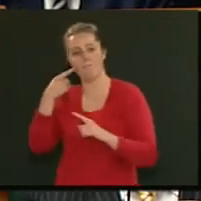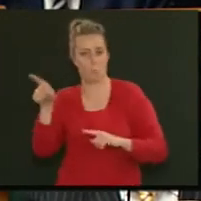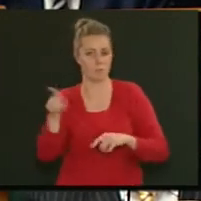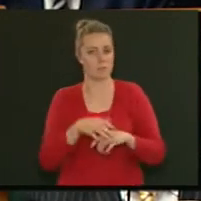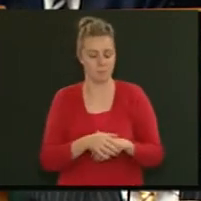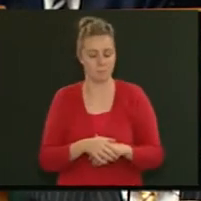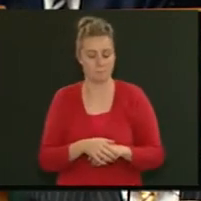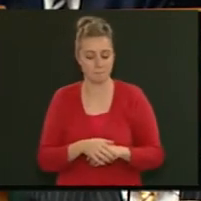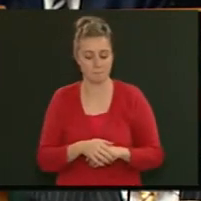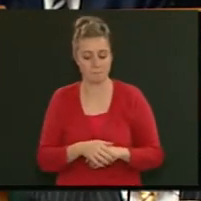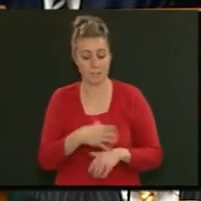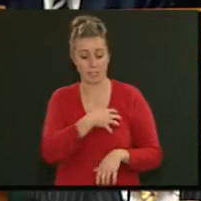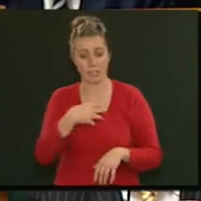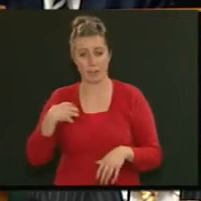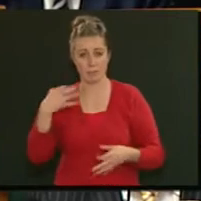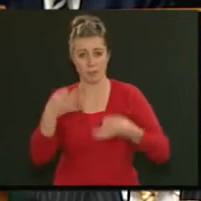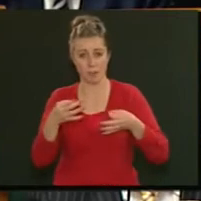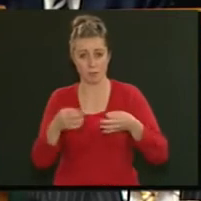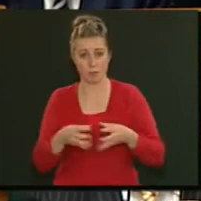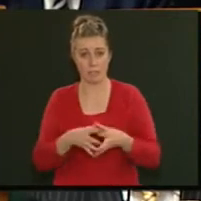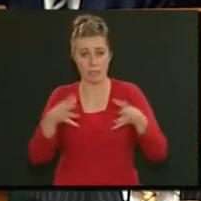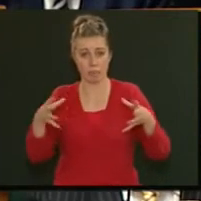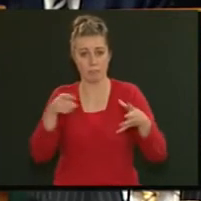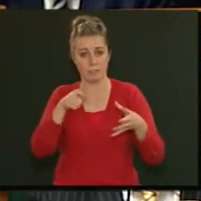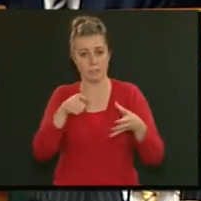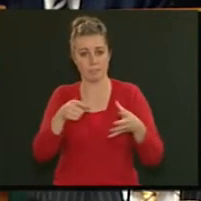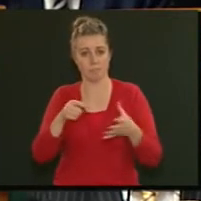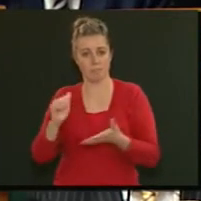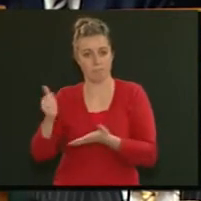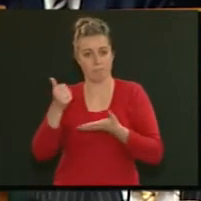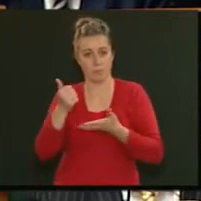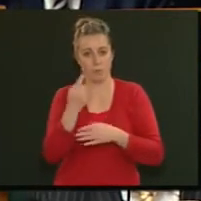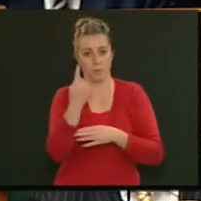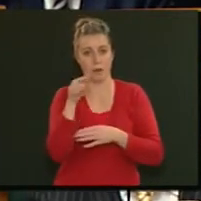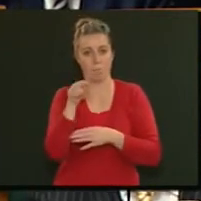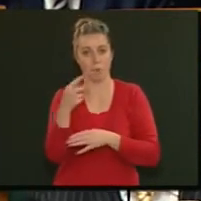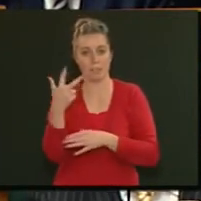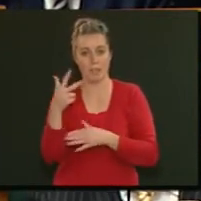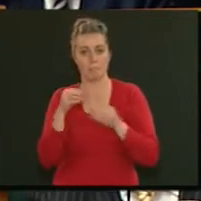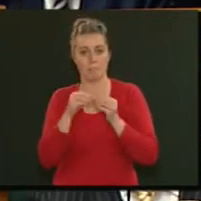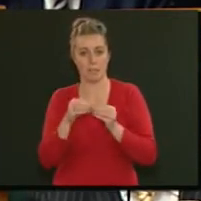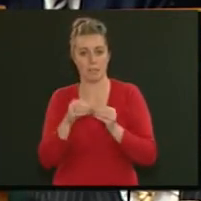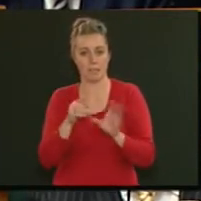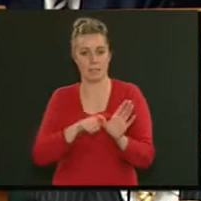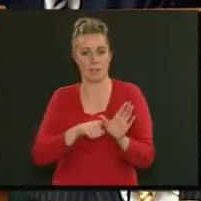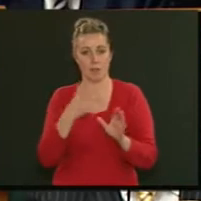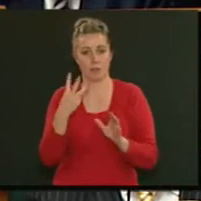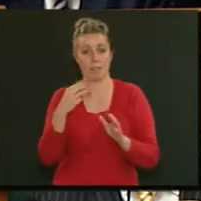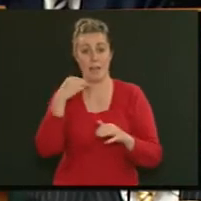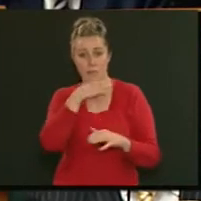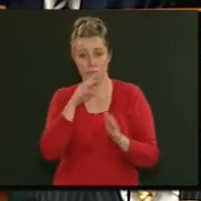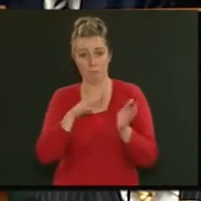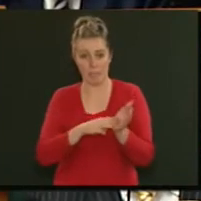The government has taken the decision to increase the operating allowance in this budget to $1.8 billion a year, $300 million more than